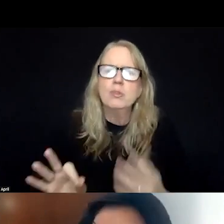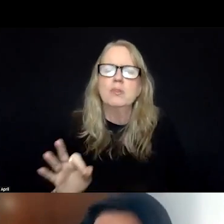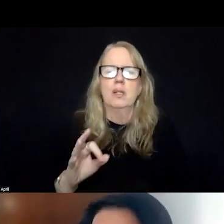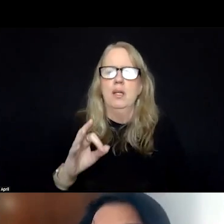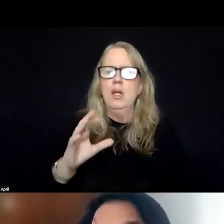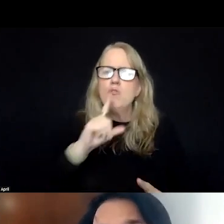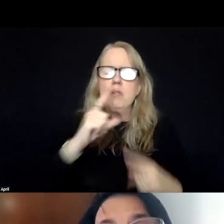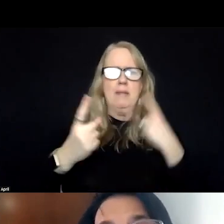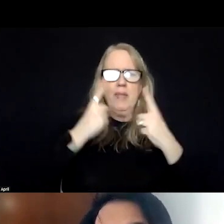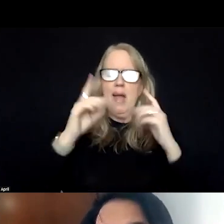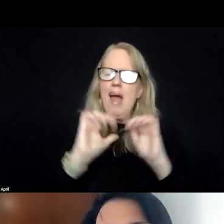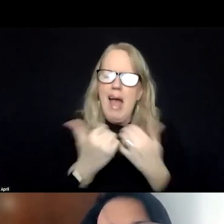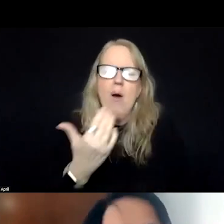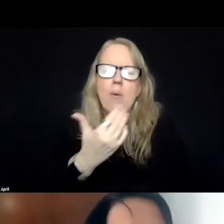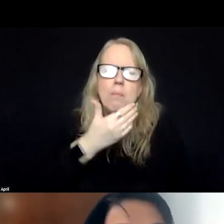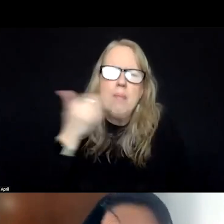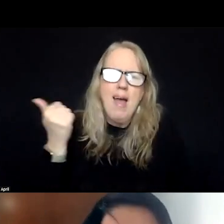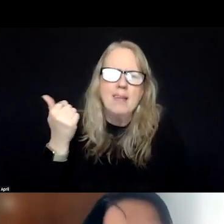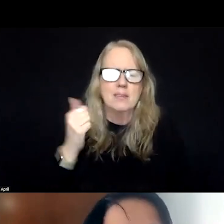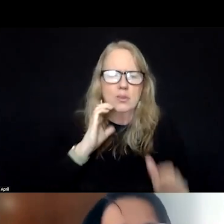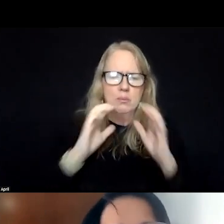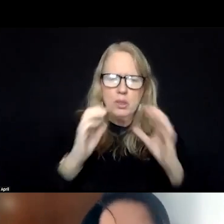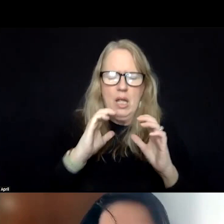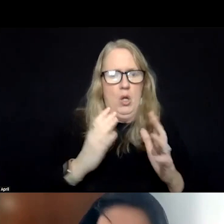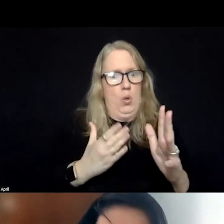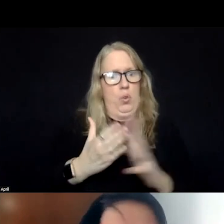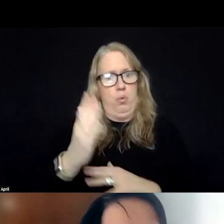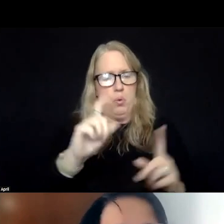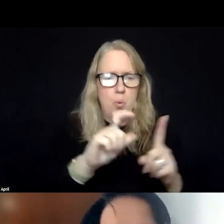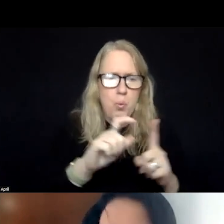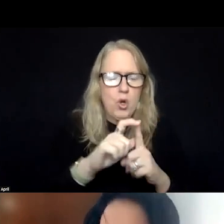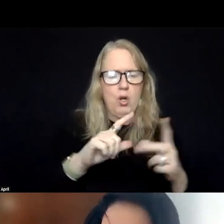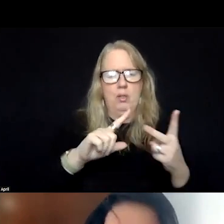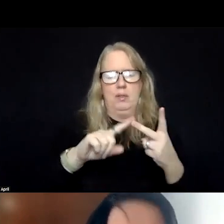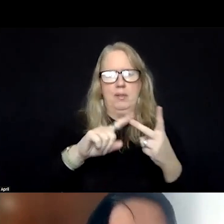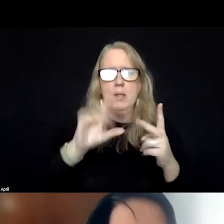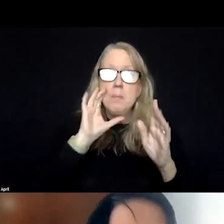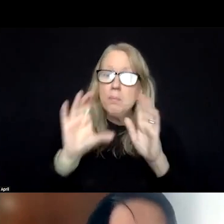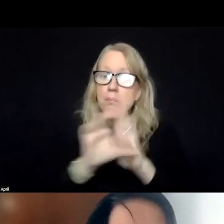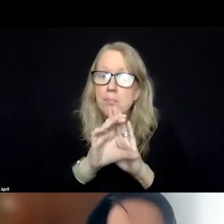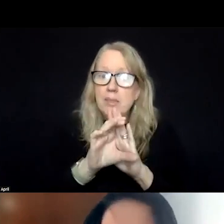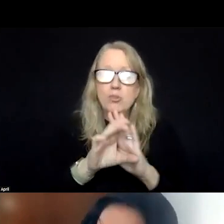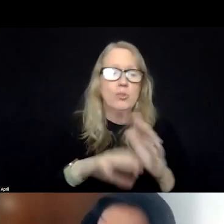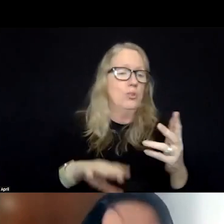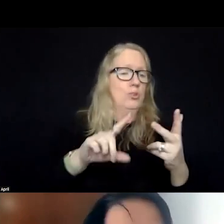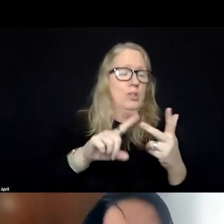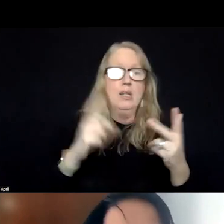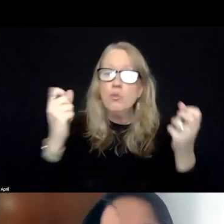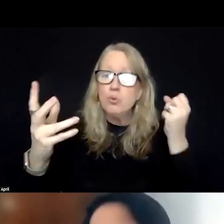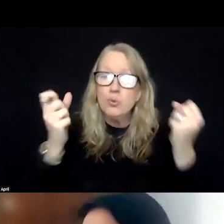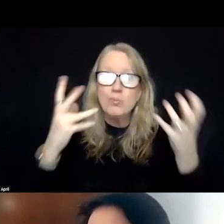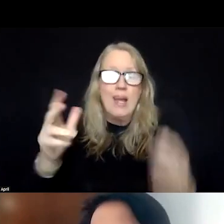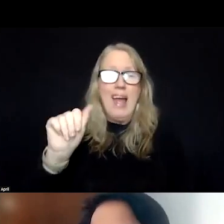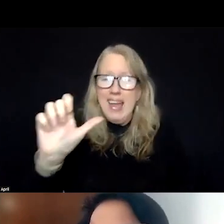about how best do people communicate, whether it's through words, through pictures, through ASL, whatever